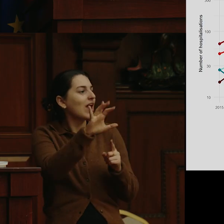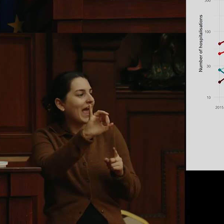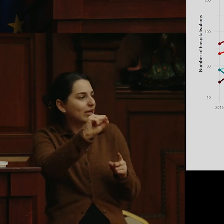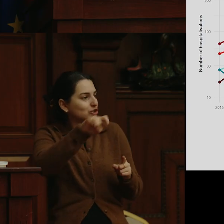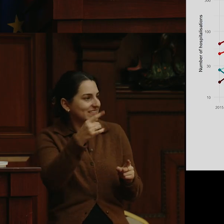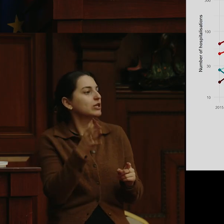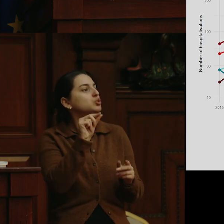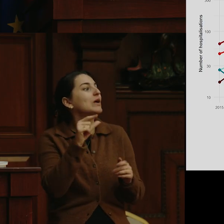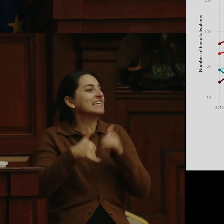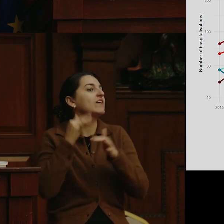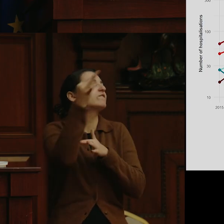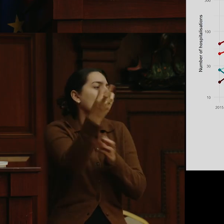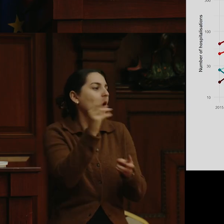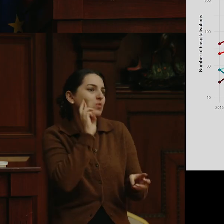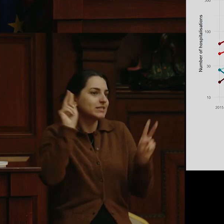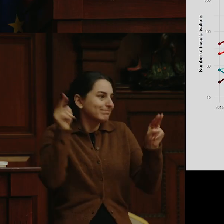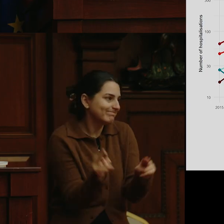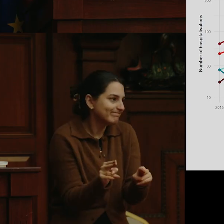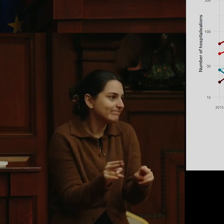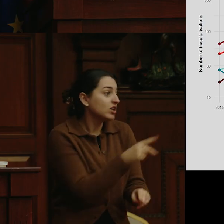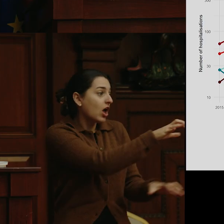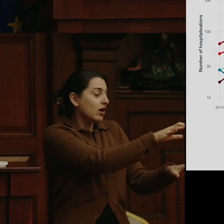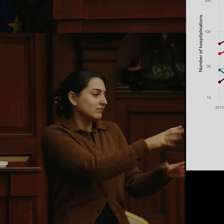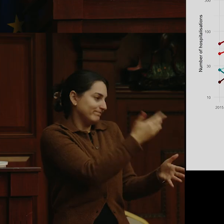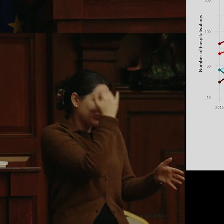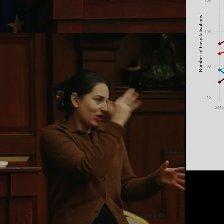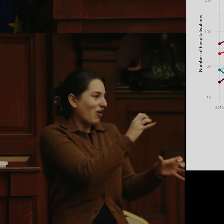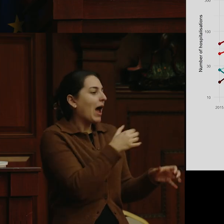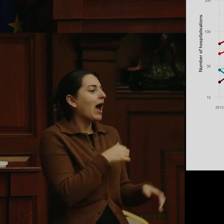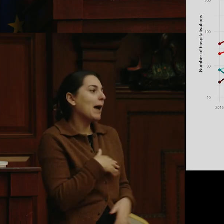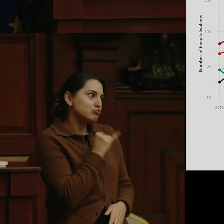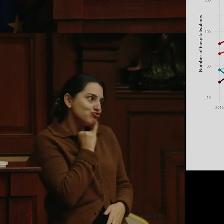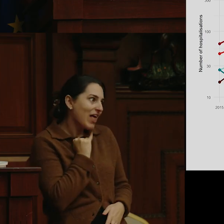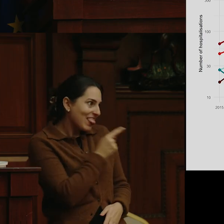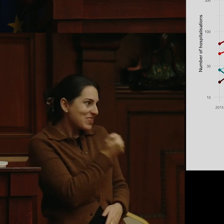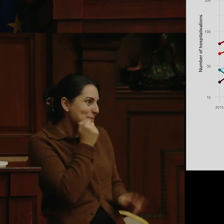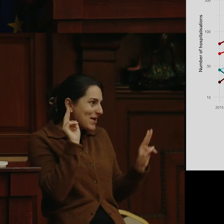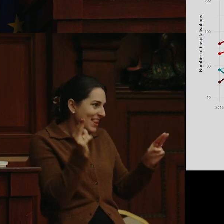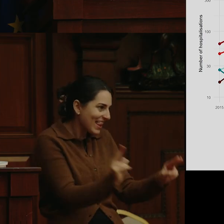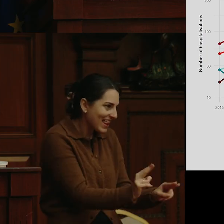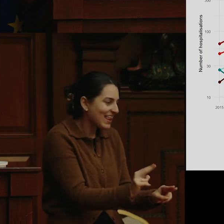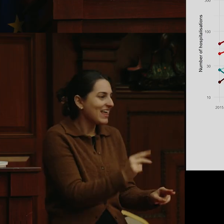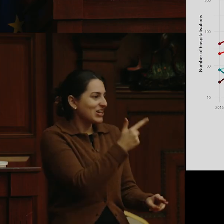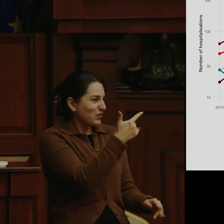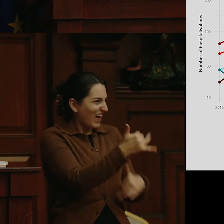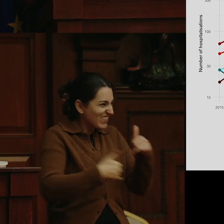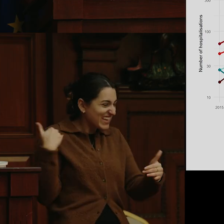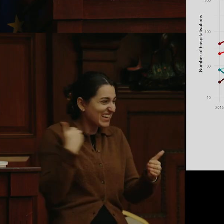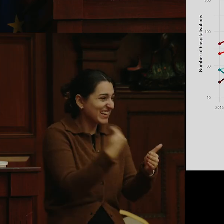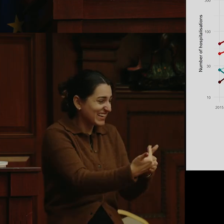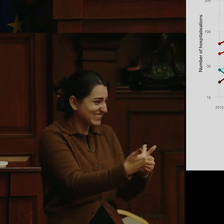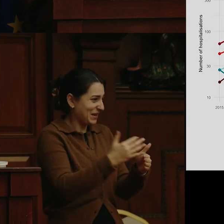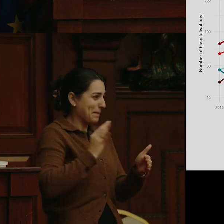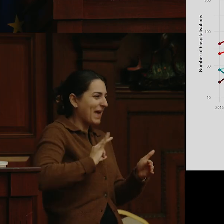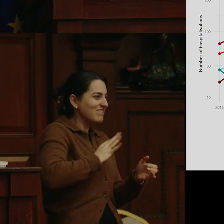time. So the rheumatoid patients, I have nothing against them. I'm just a bit jealous. But they have now 25 years